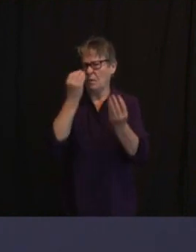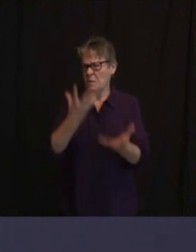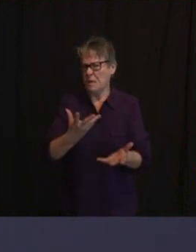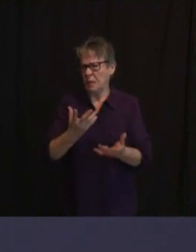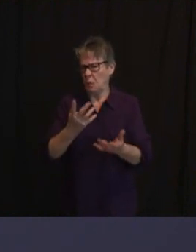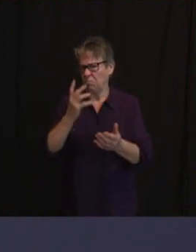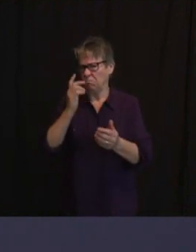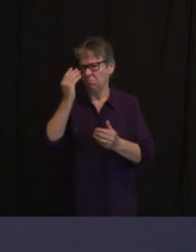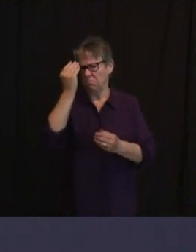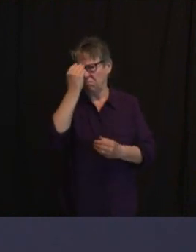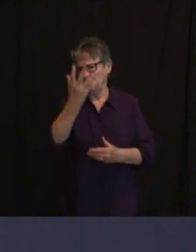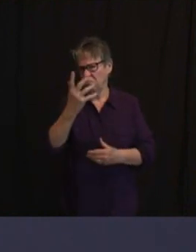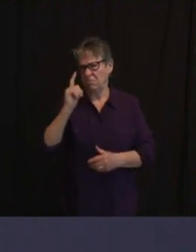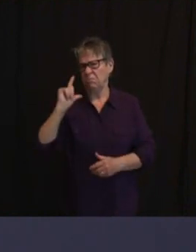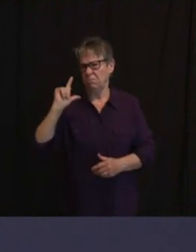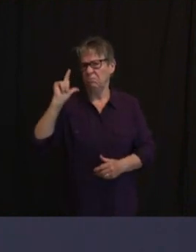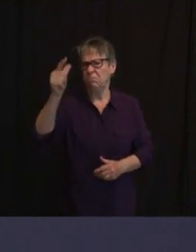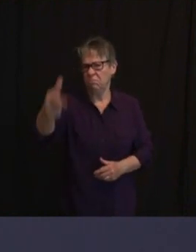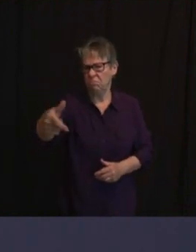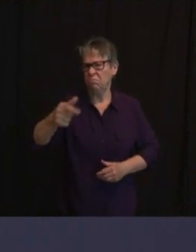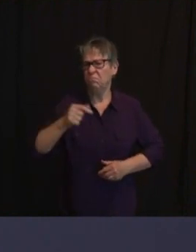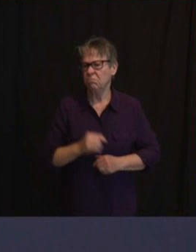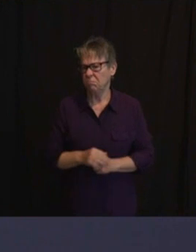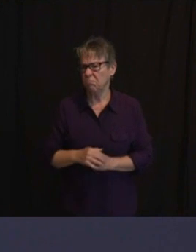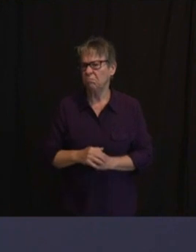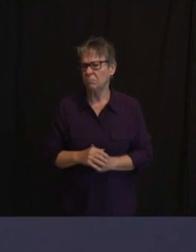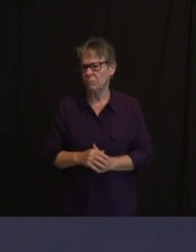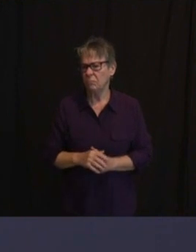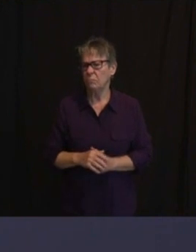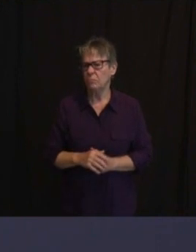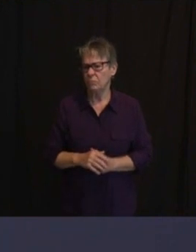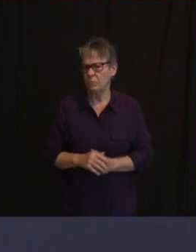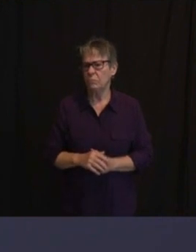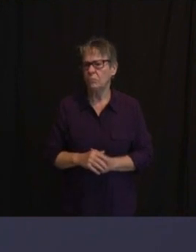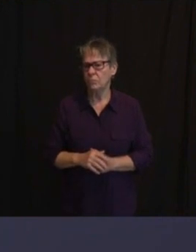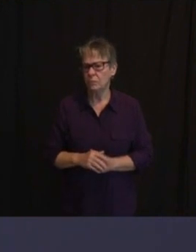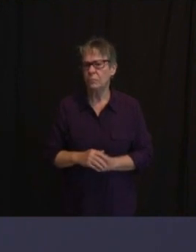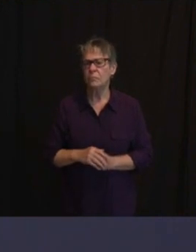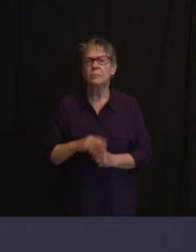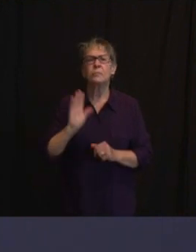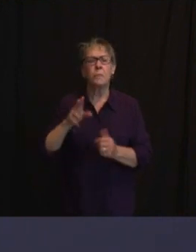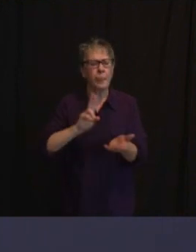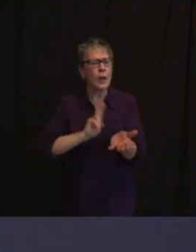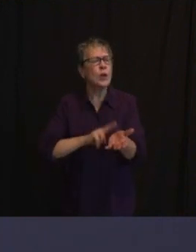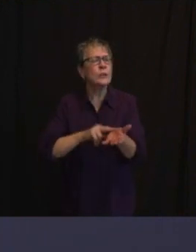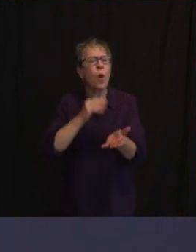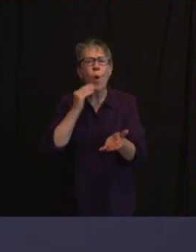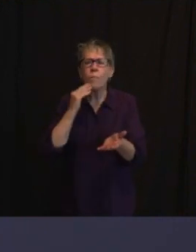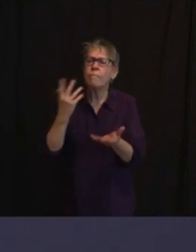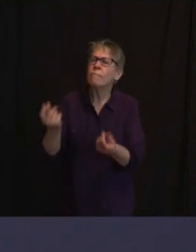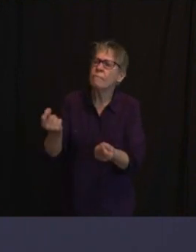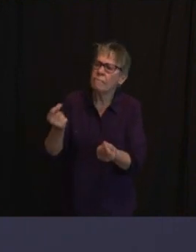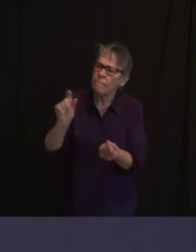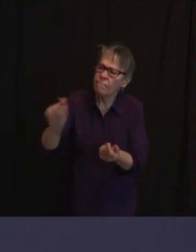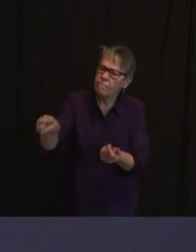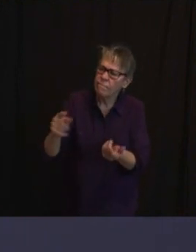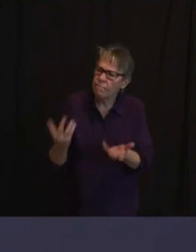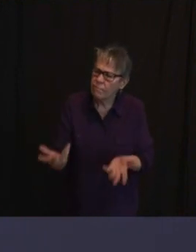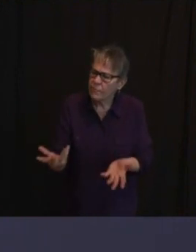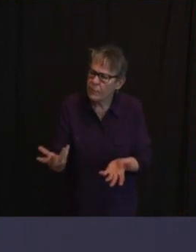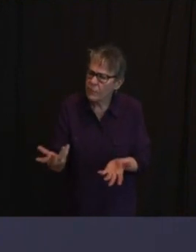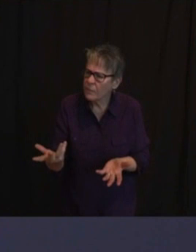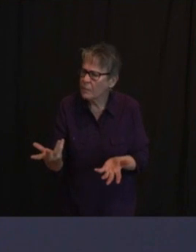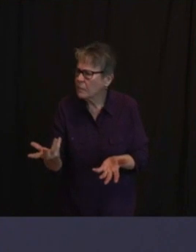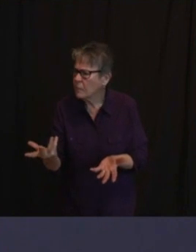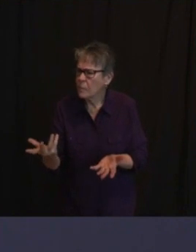Good afternoon. On nursing homes, what's the progress on the reexamination of causes of death? Do